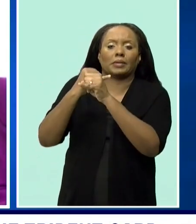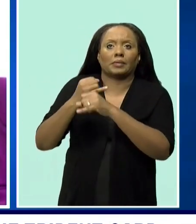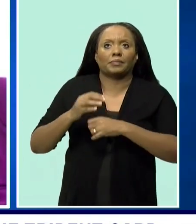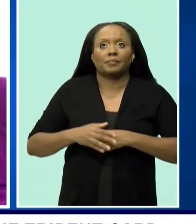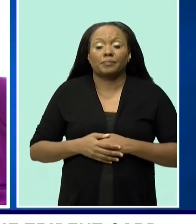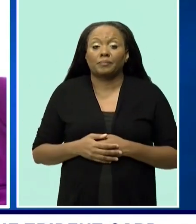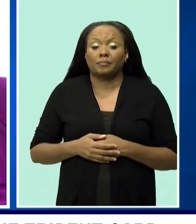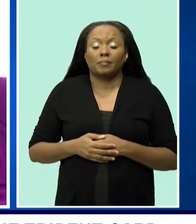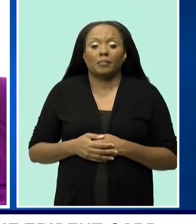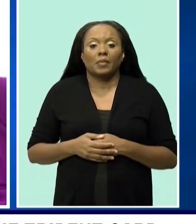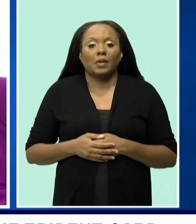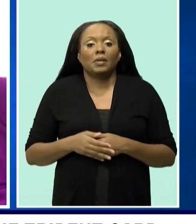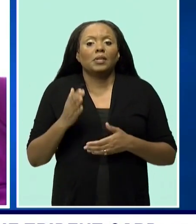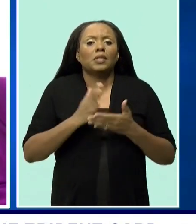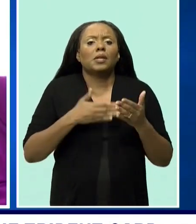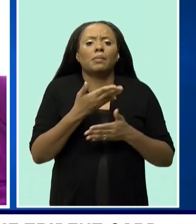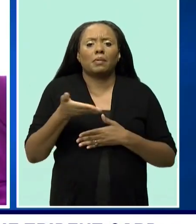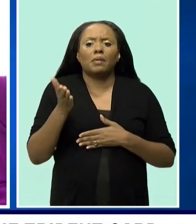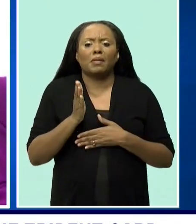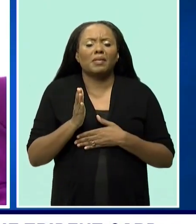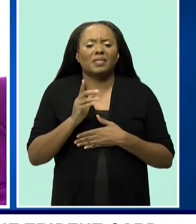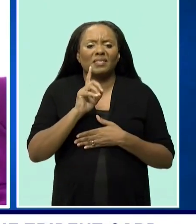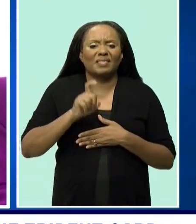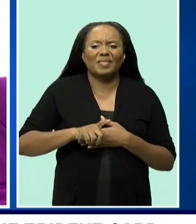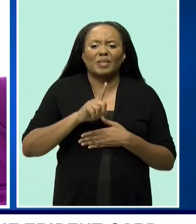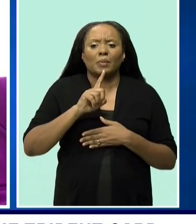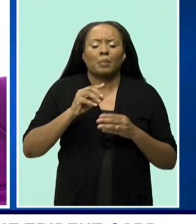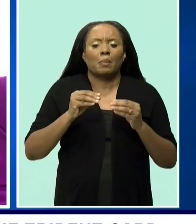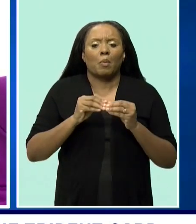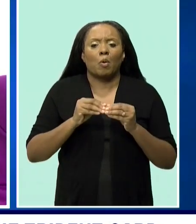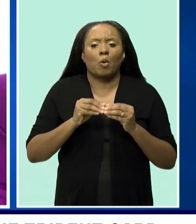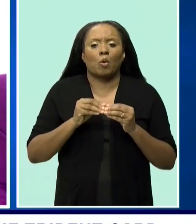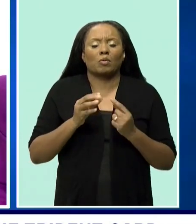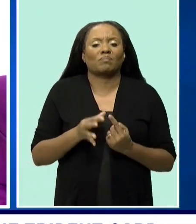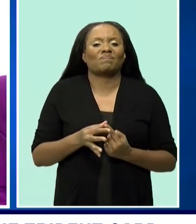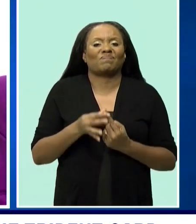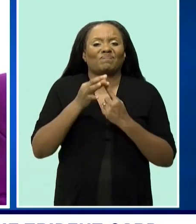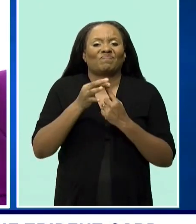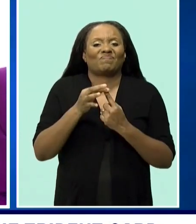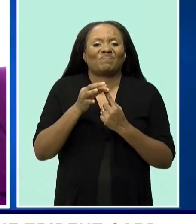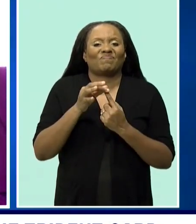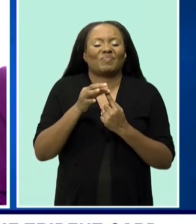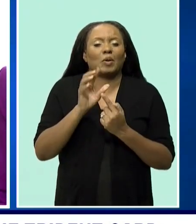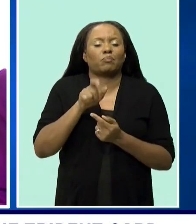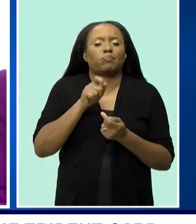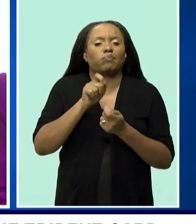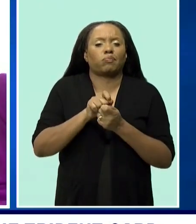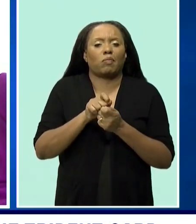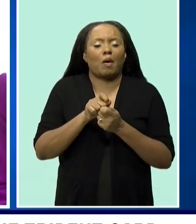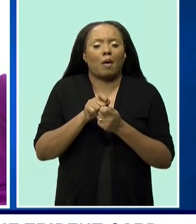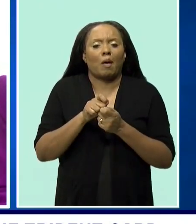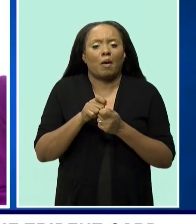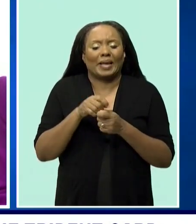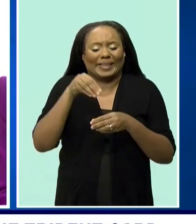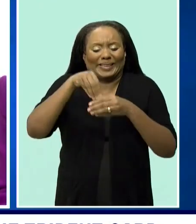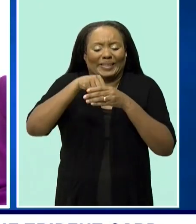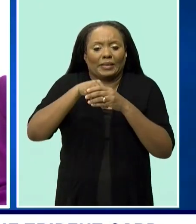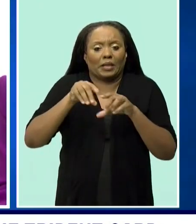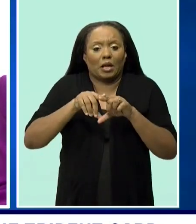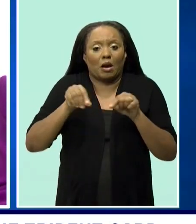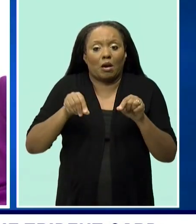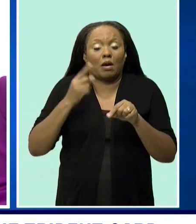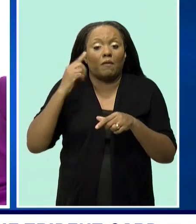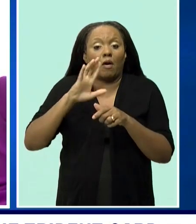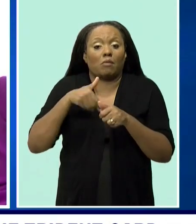Trident ID system, some of which required custom development to ensure a robust identity infrastructure that is compliant with the acknowledged